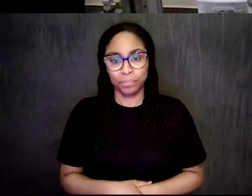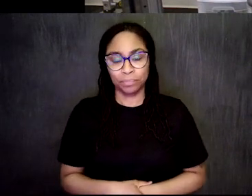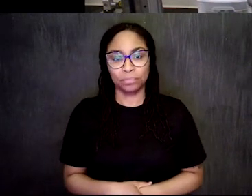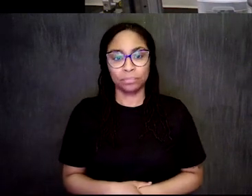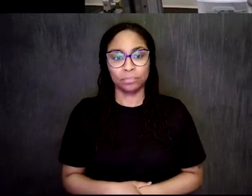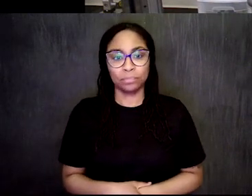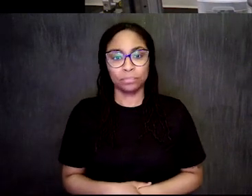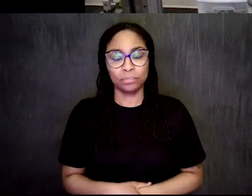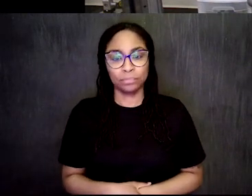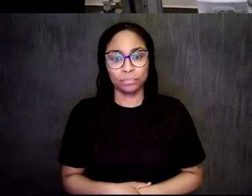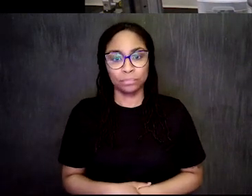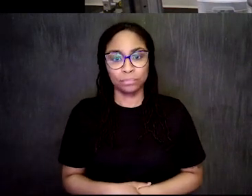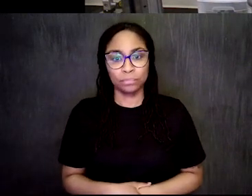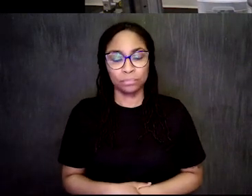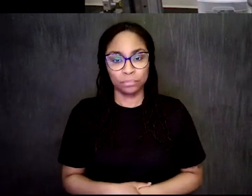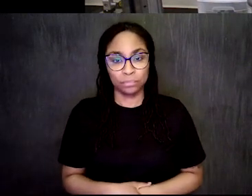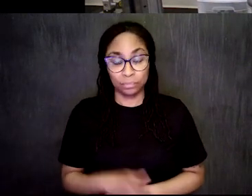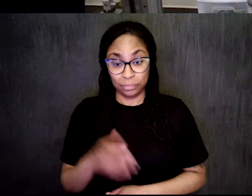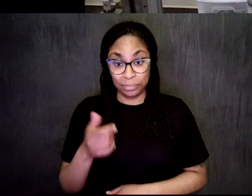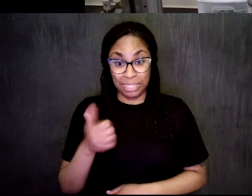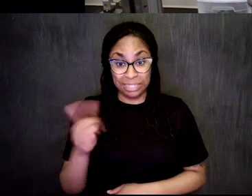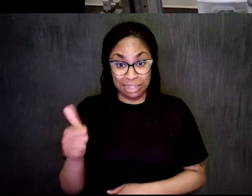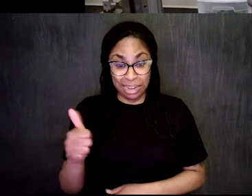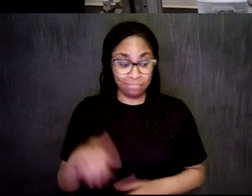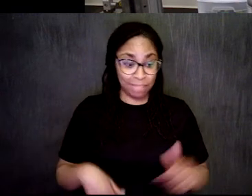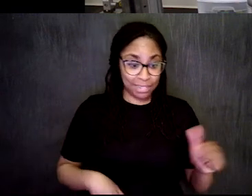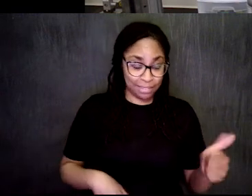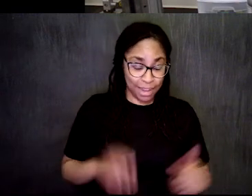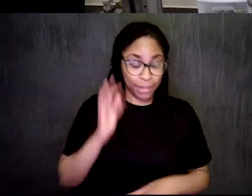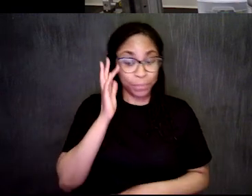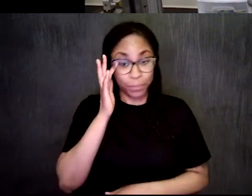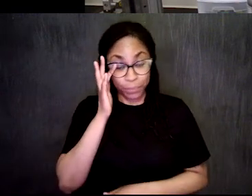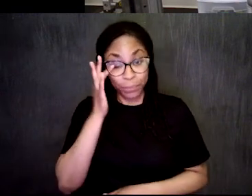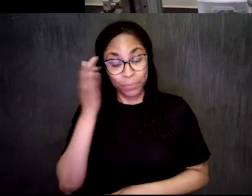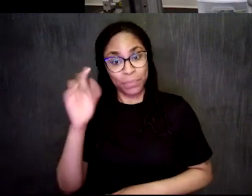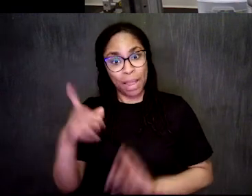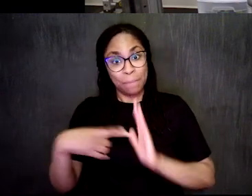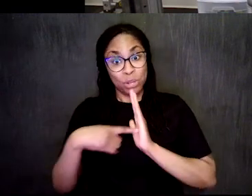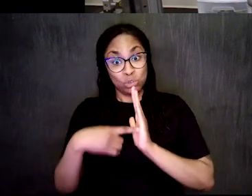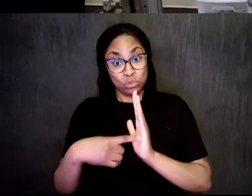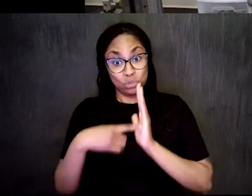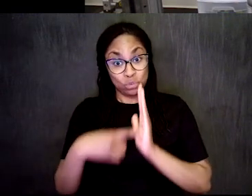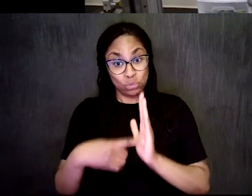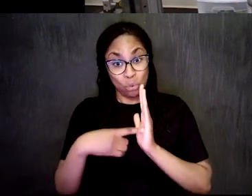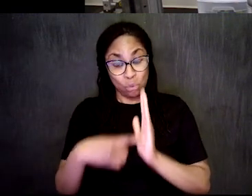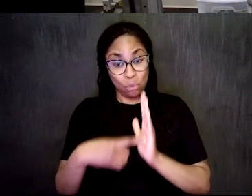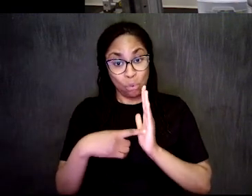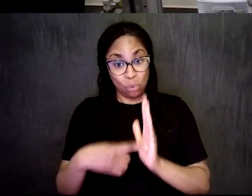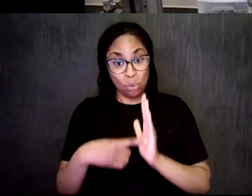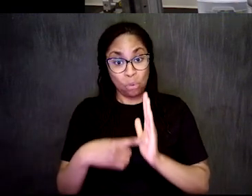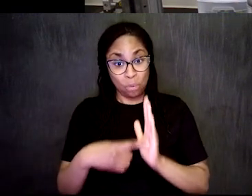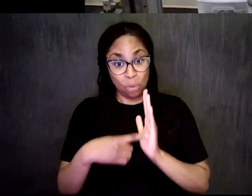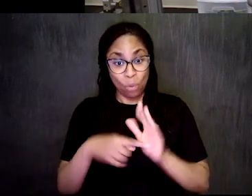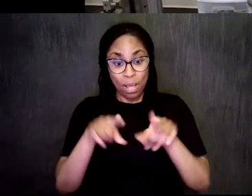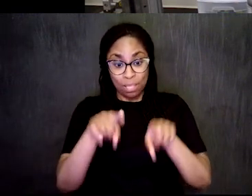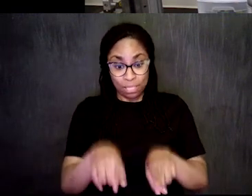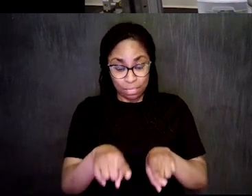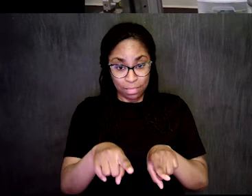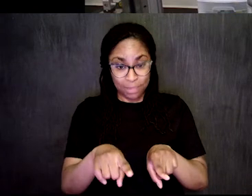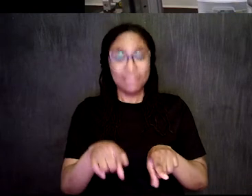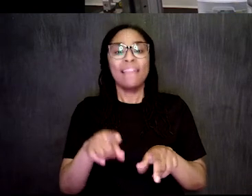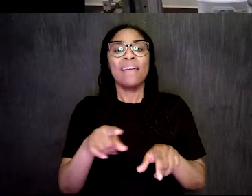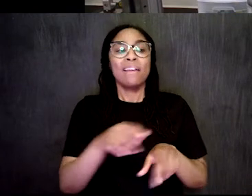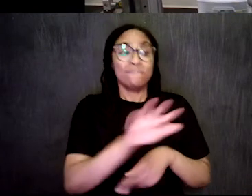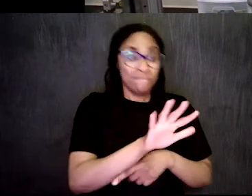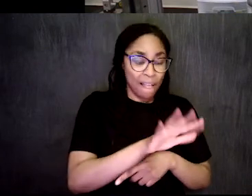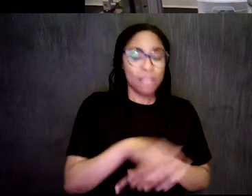hands, and then come back down. So we're going to go 10 to each side. I'm going to demonstrate 5 repetitions with